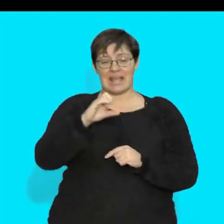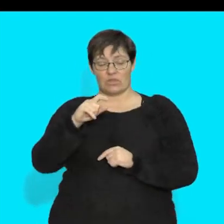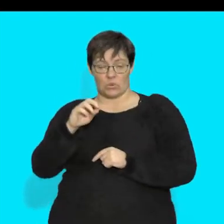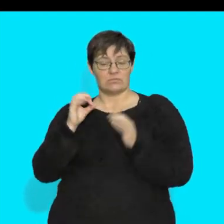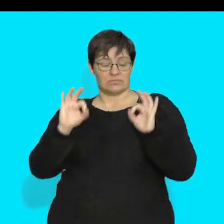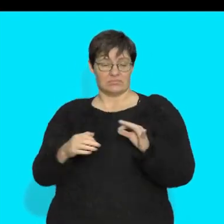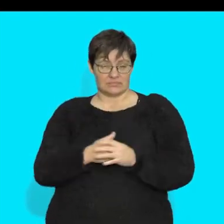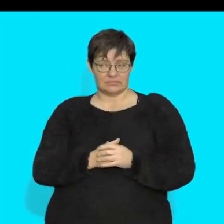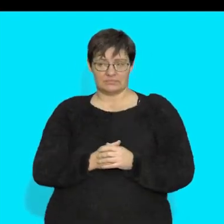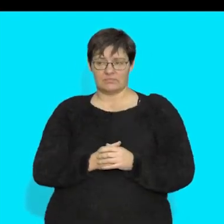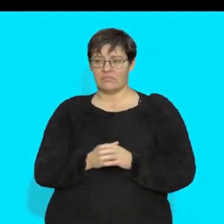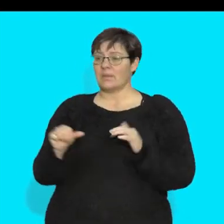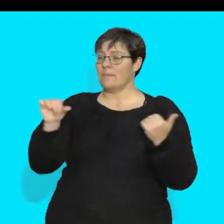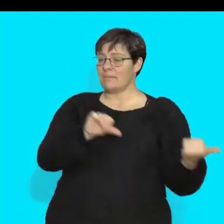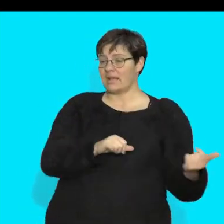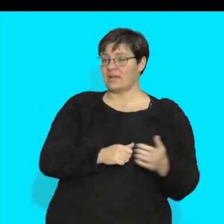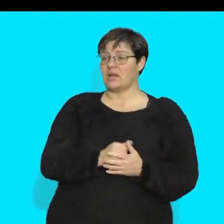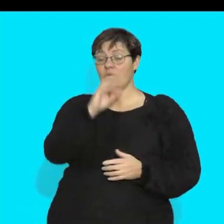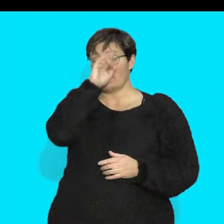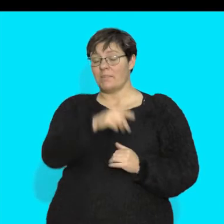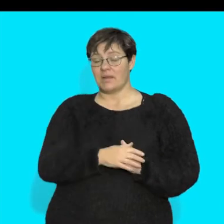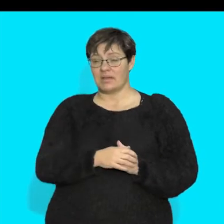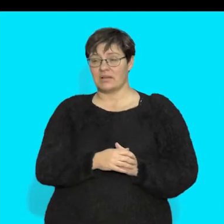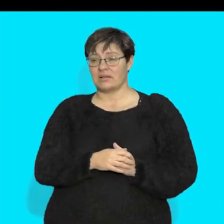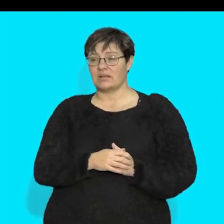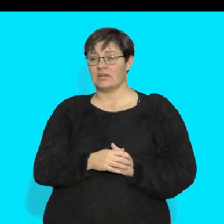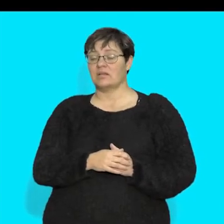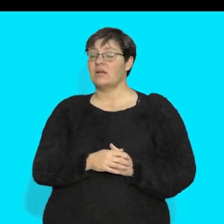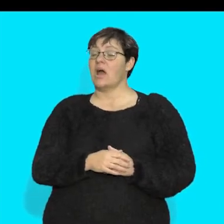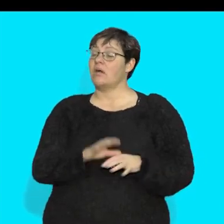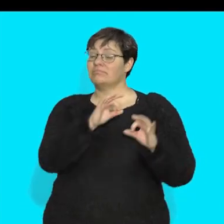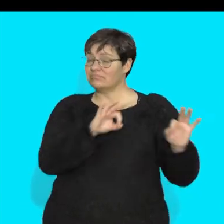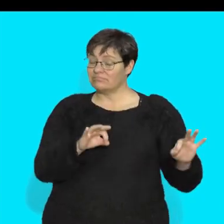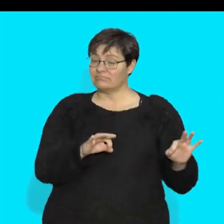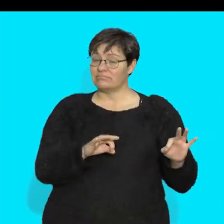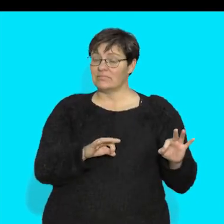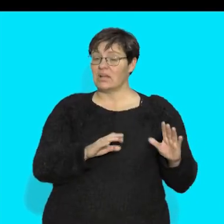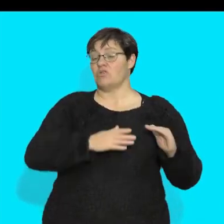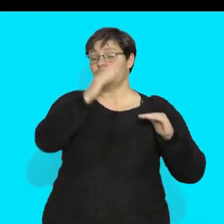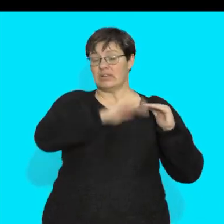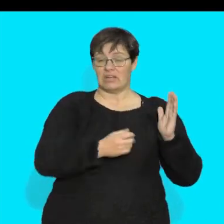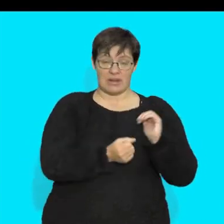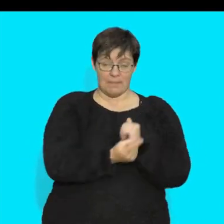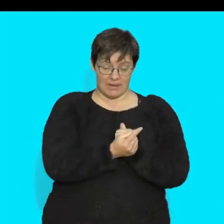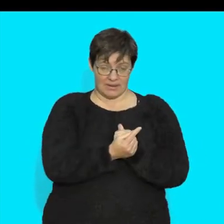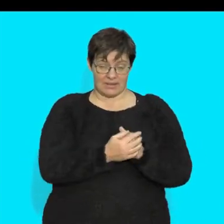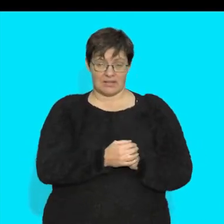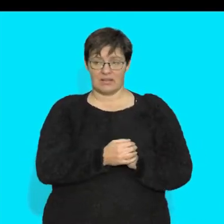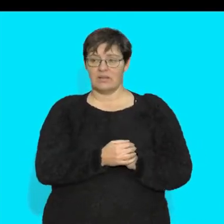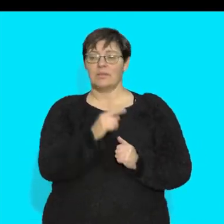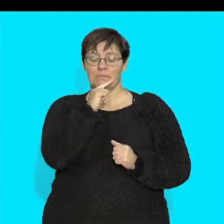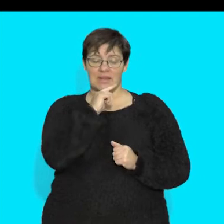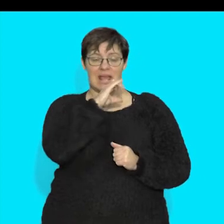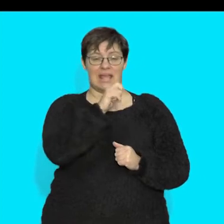identification of the anode and the cathode. And we just go back to that very quickly. Remember, the impure is where reduction has taken